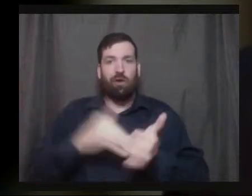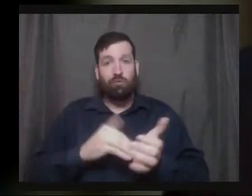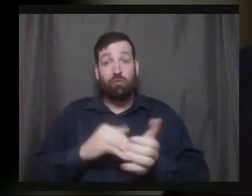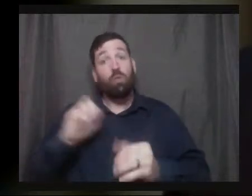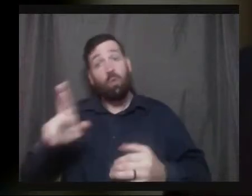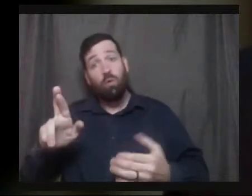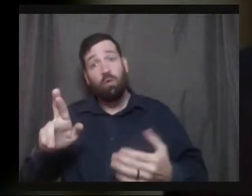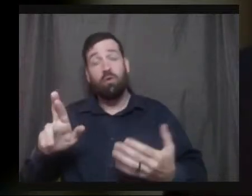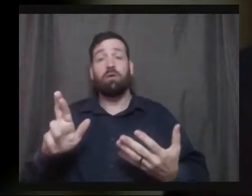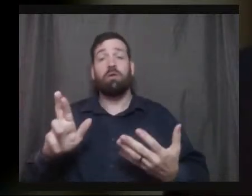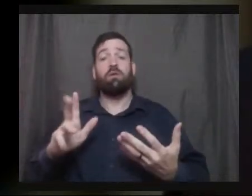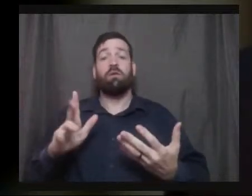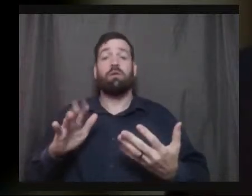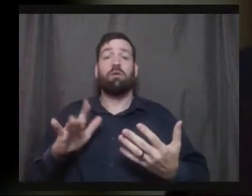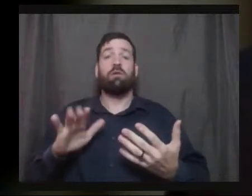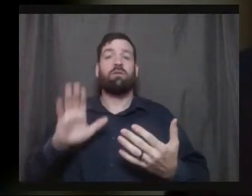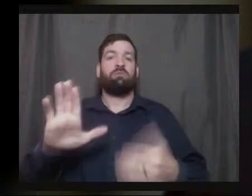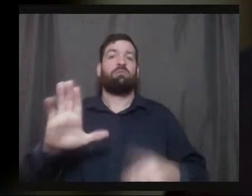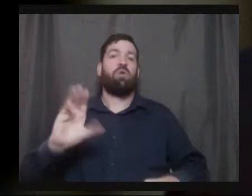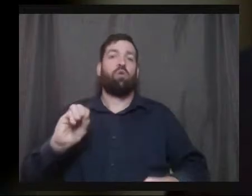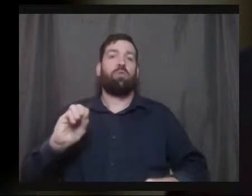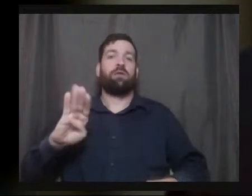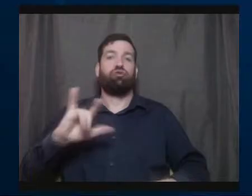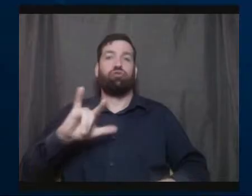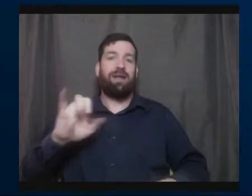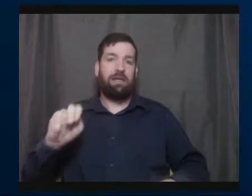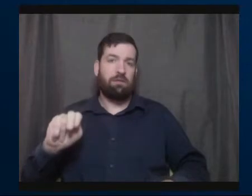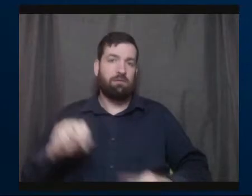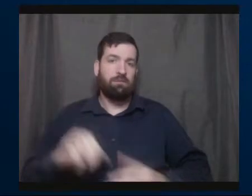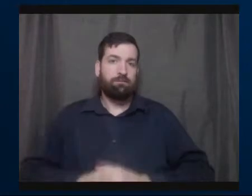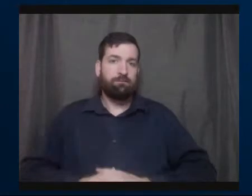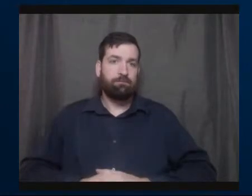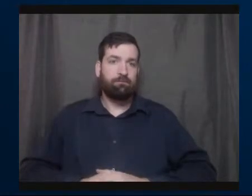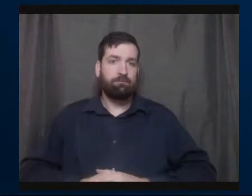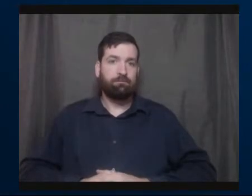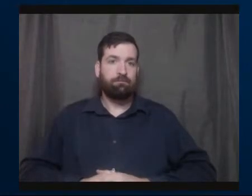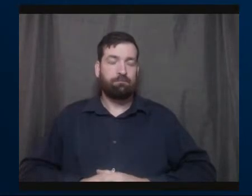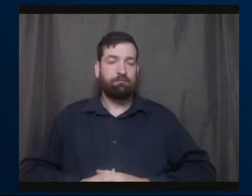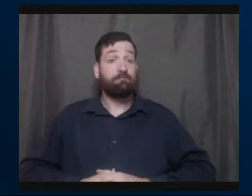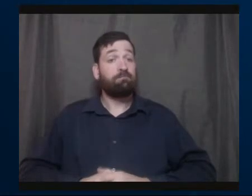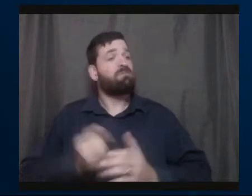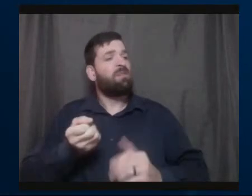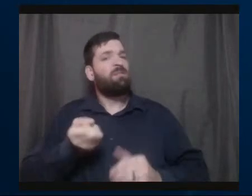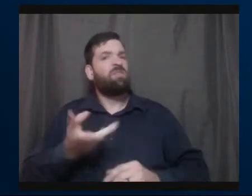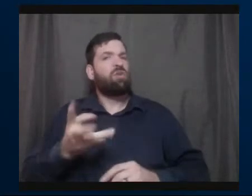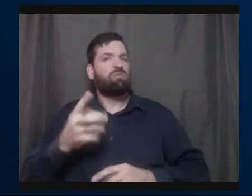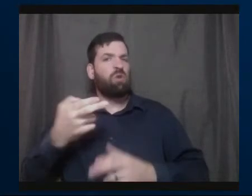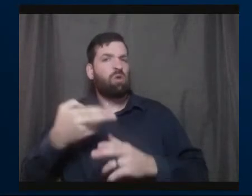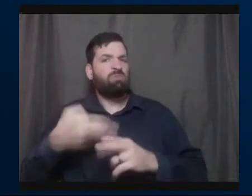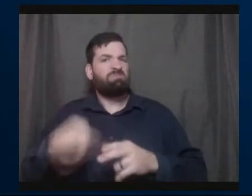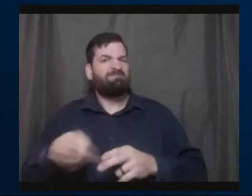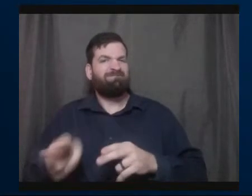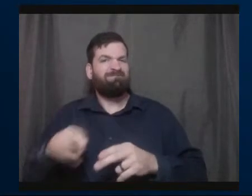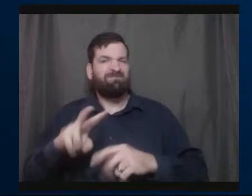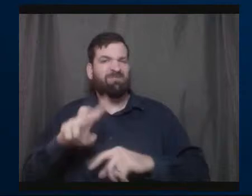your OBGYN. Couple more quick questions, and we'll get to final thoughts. Dr.